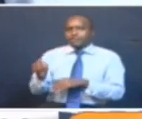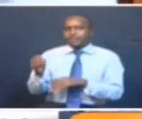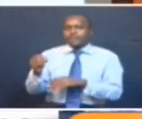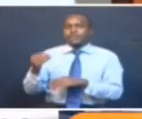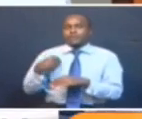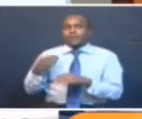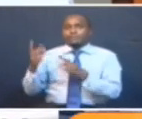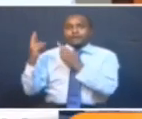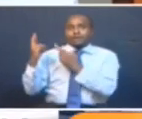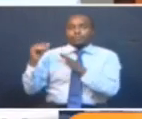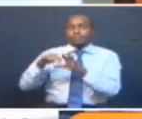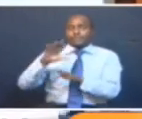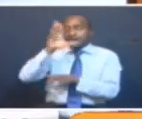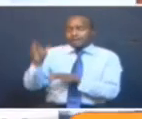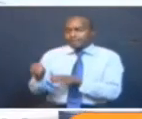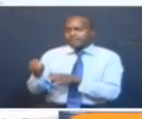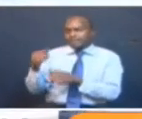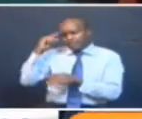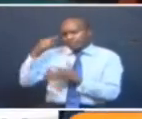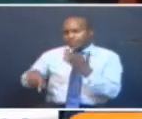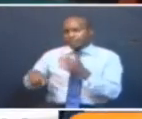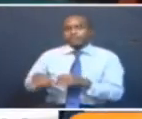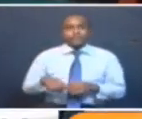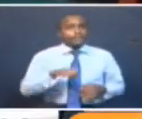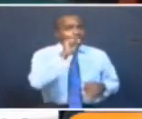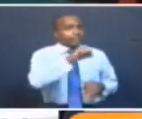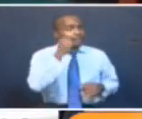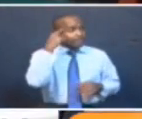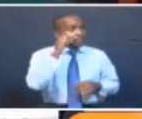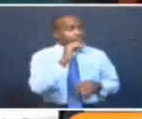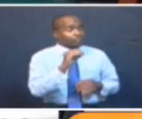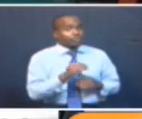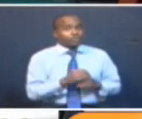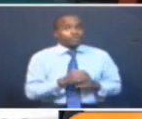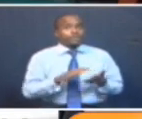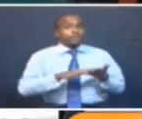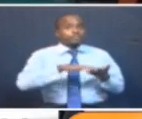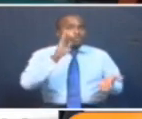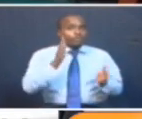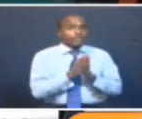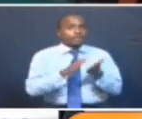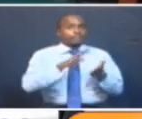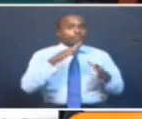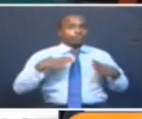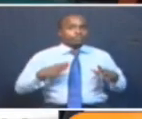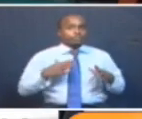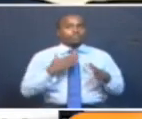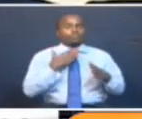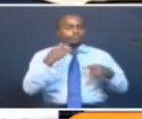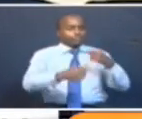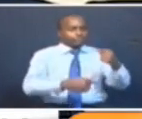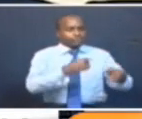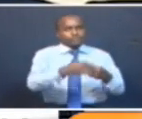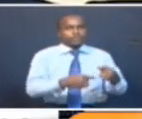blowing across this continent. Would you say so? Yeah, I think so. I think that more and more people like him to push up and tell